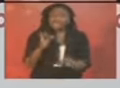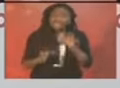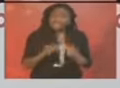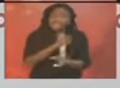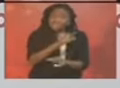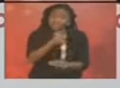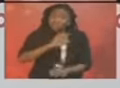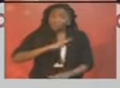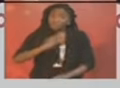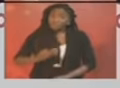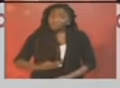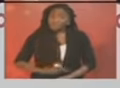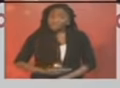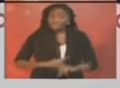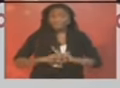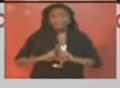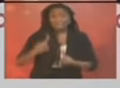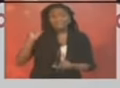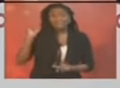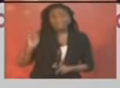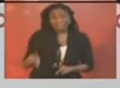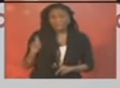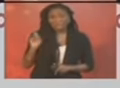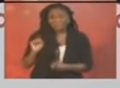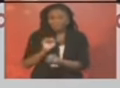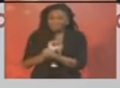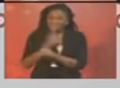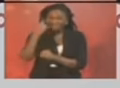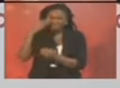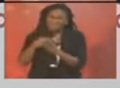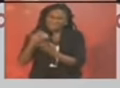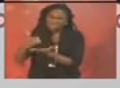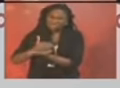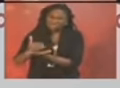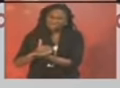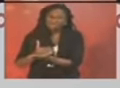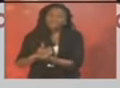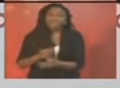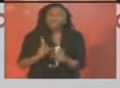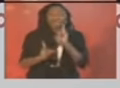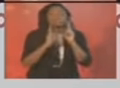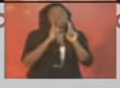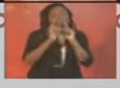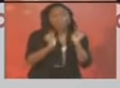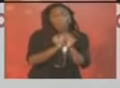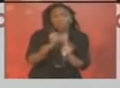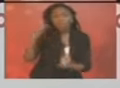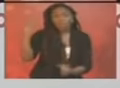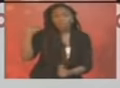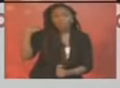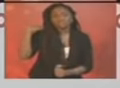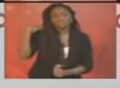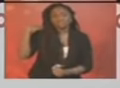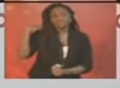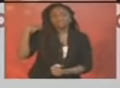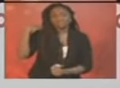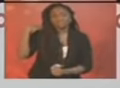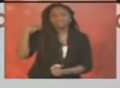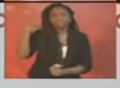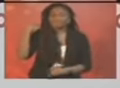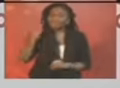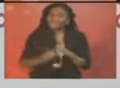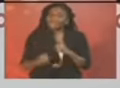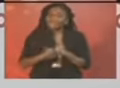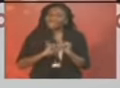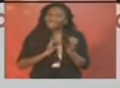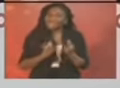with your employer, especially if you are a frontline healthcare provider. In closing, I want to again